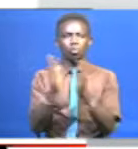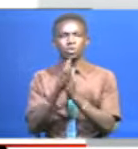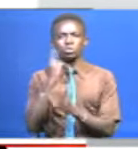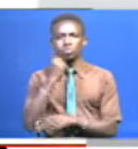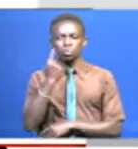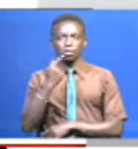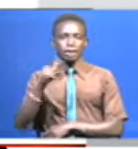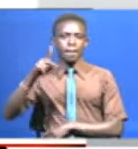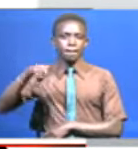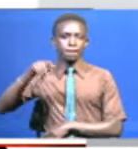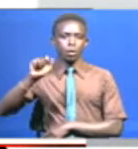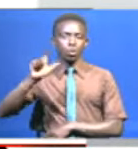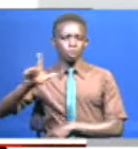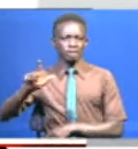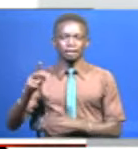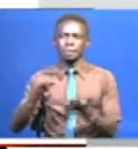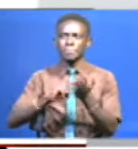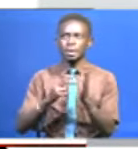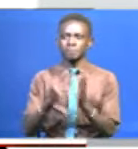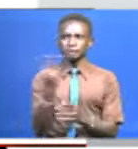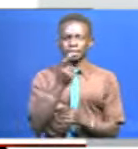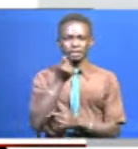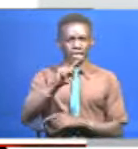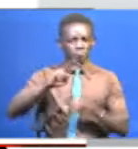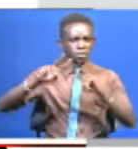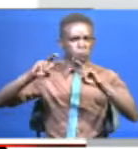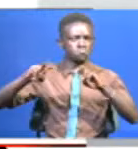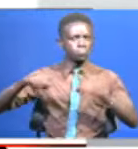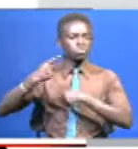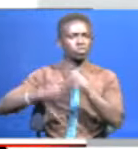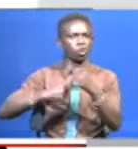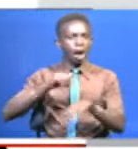are under investigations over the Shakahola tragedy